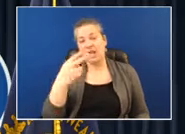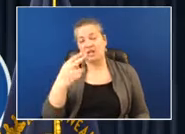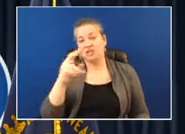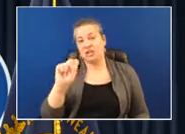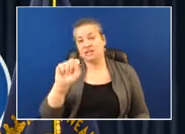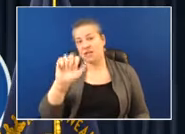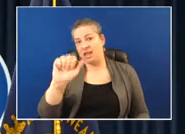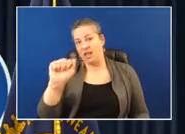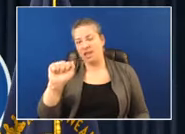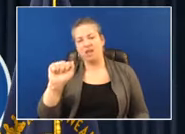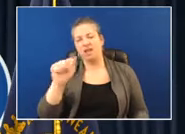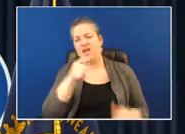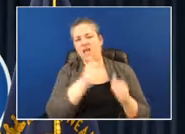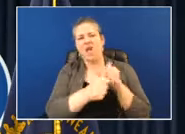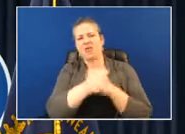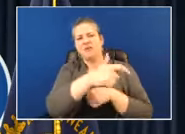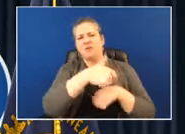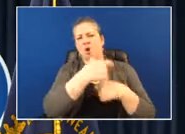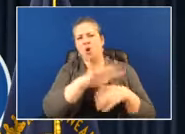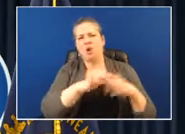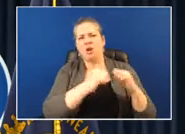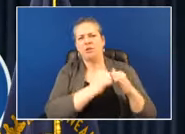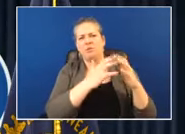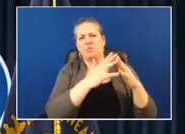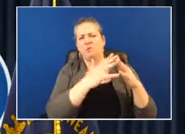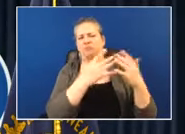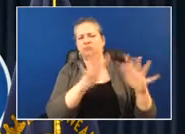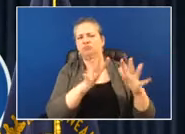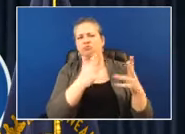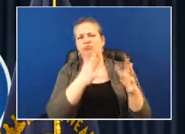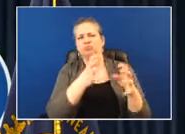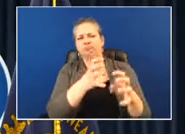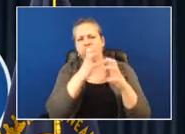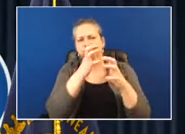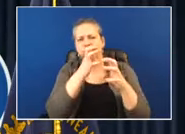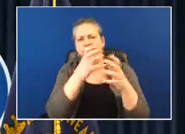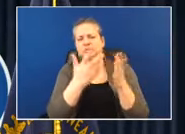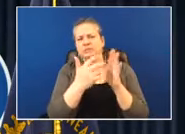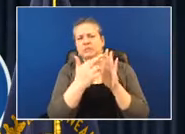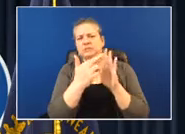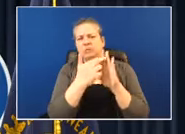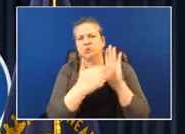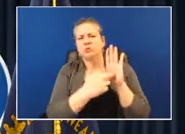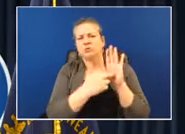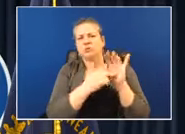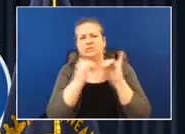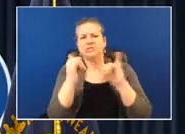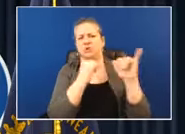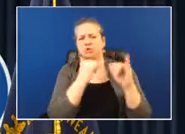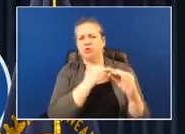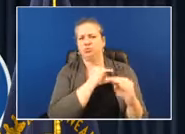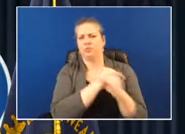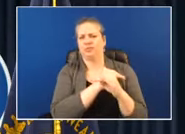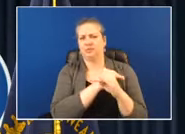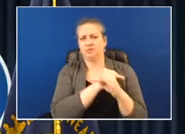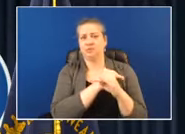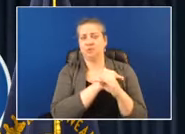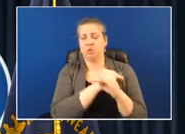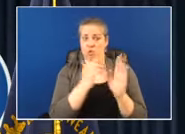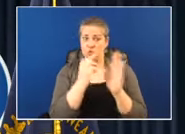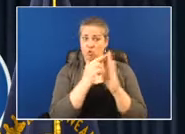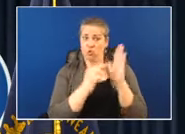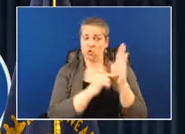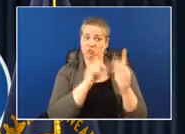time and has already implemented very stringent standards and rules that prevent it. I mean, the rules actually say